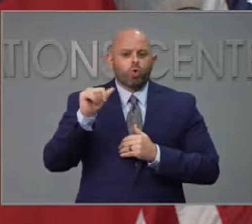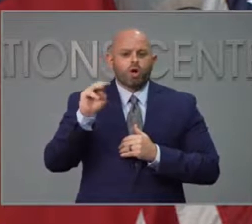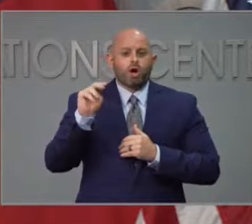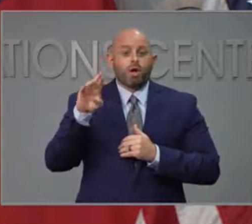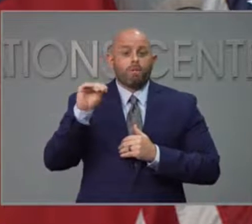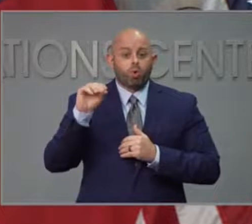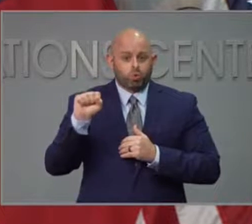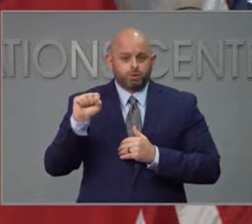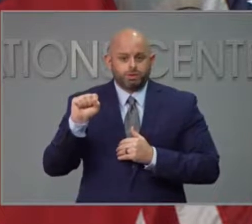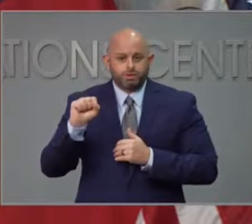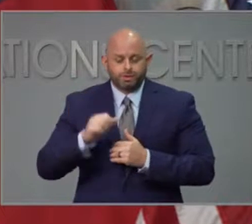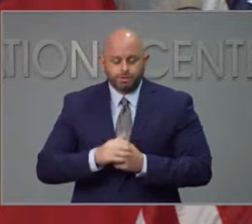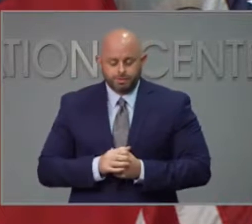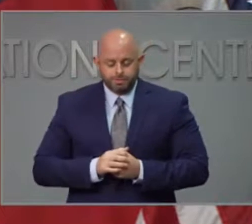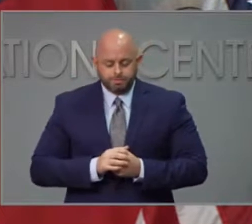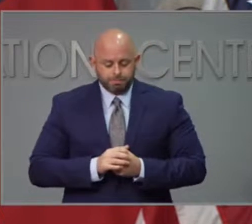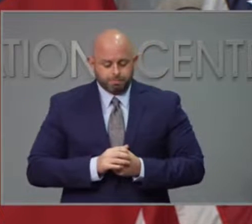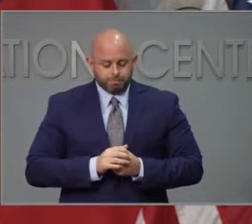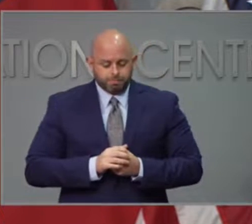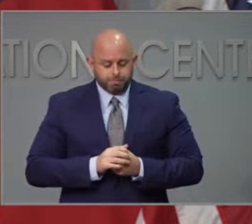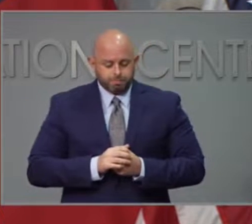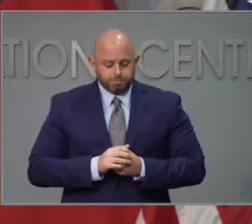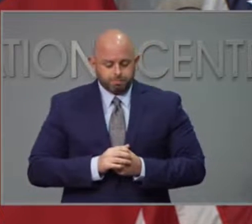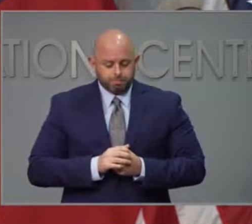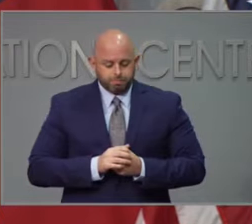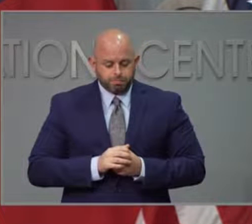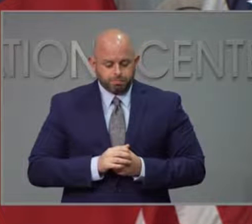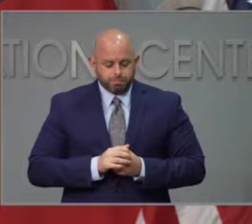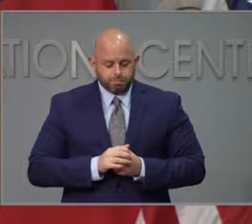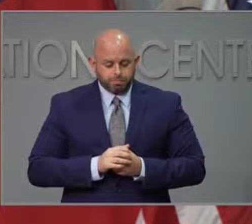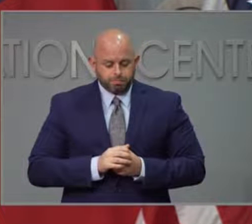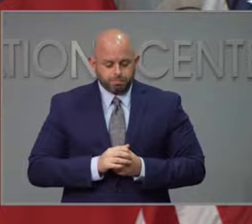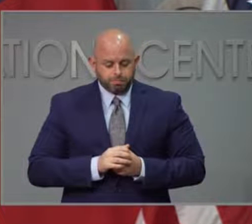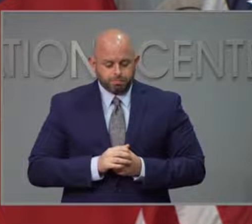Thank you very much. I was curious if you've heard any